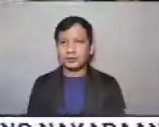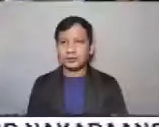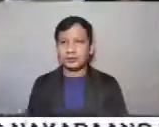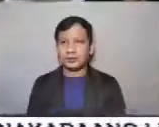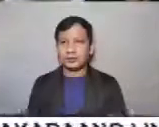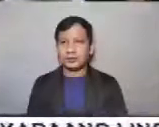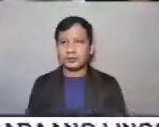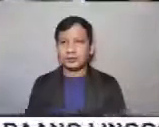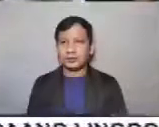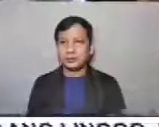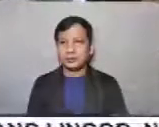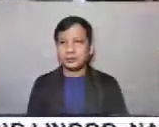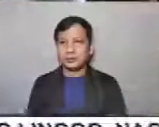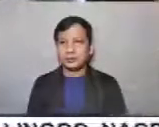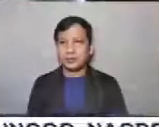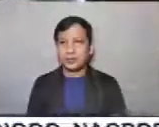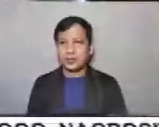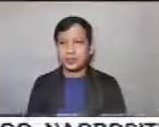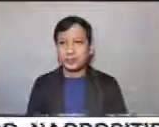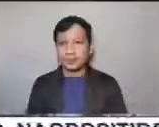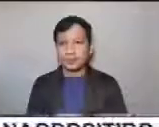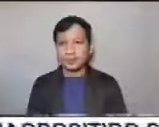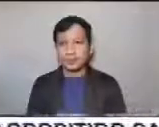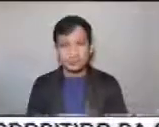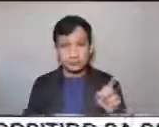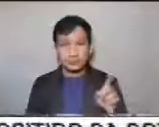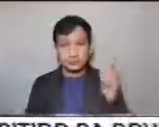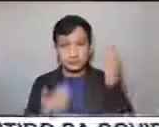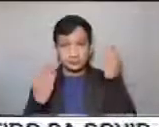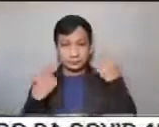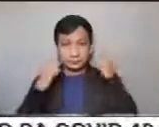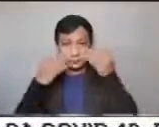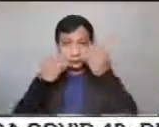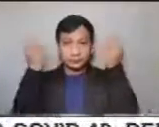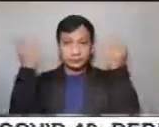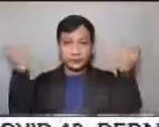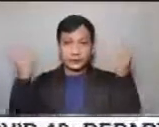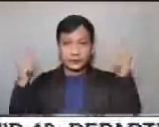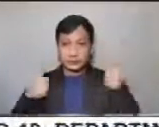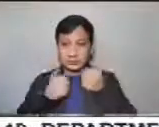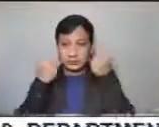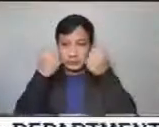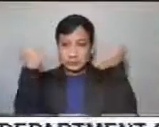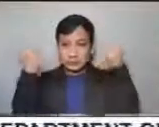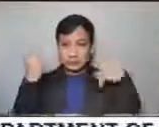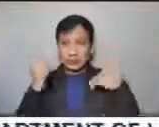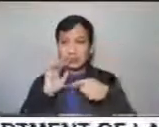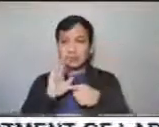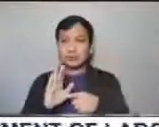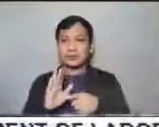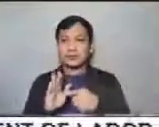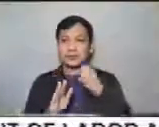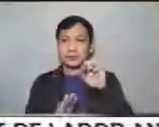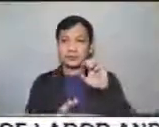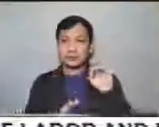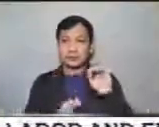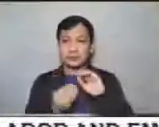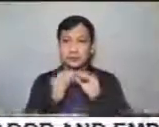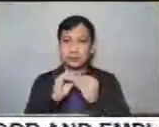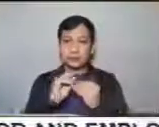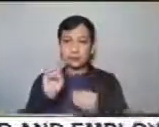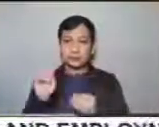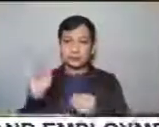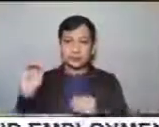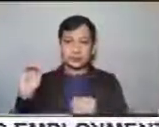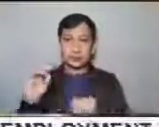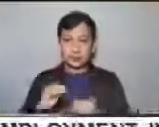Ralph Pablo, pinuri ng opisyal ang mayamang kapaligiran, yaman ng kalikasan at kultura ng Cordillera.